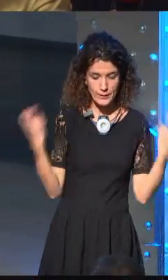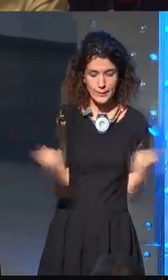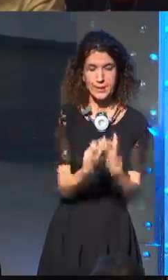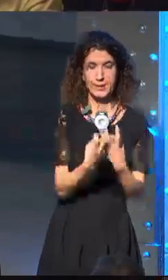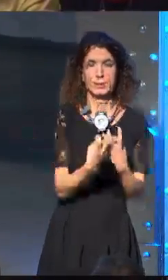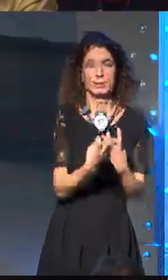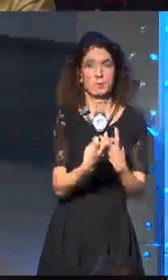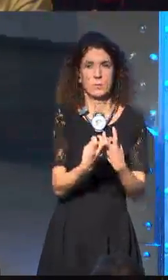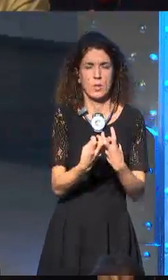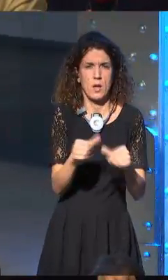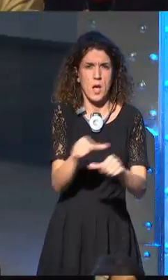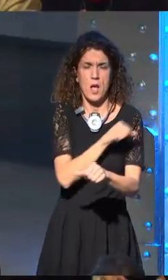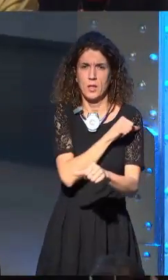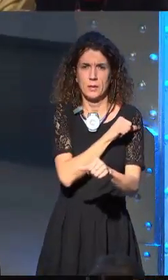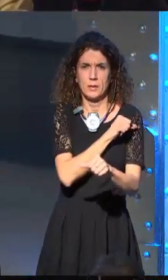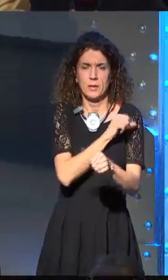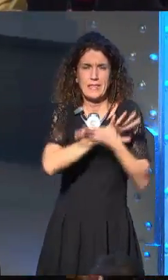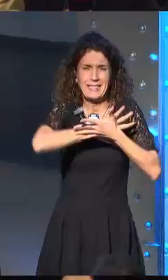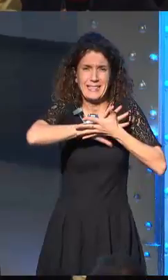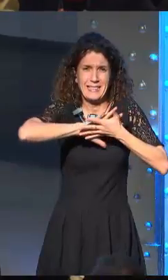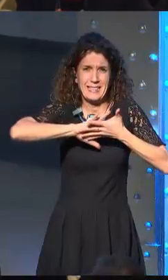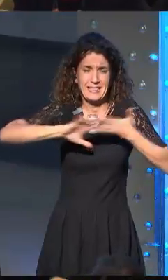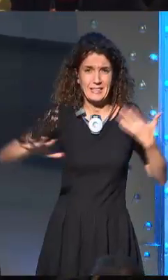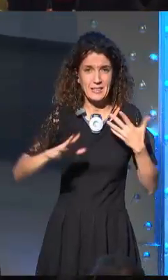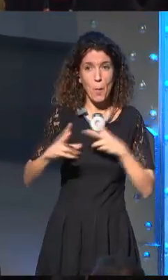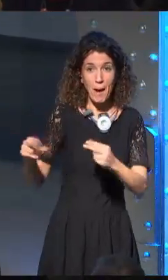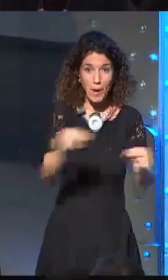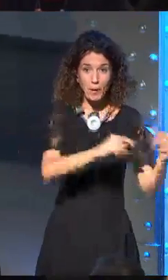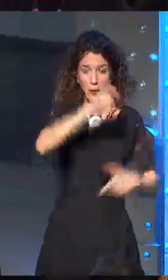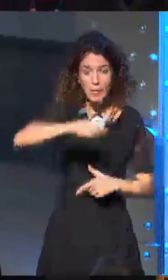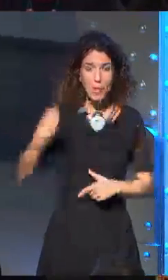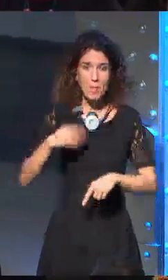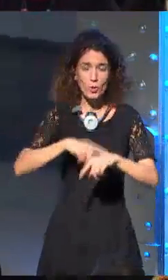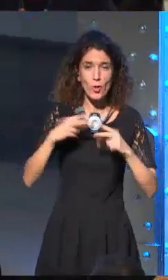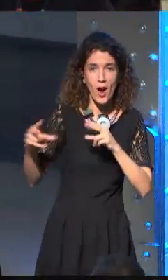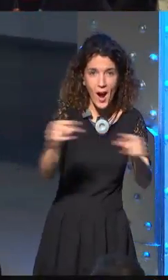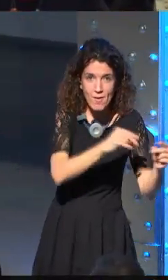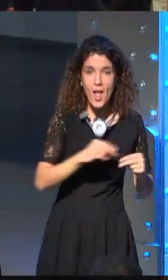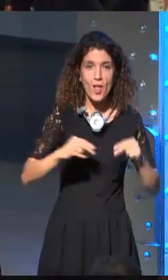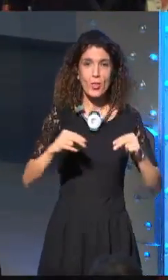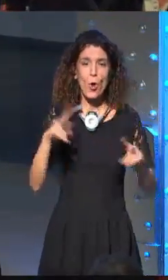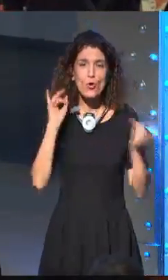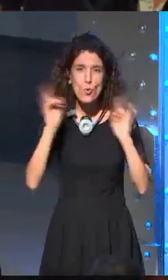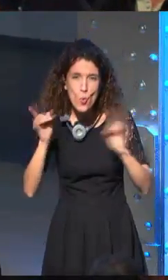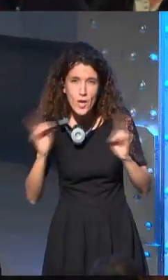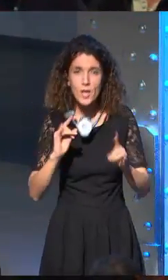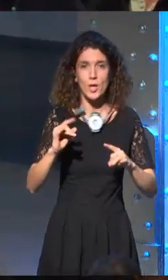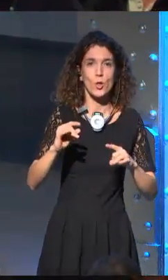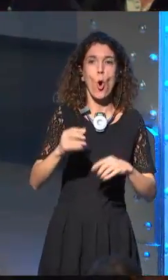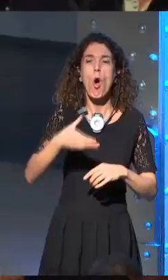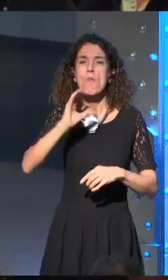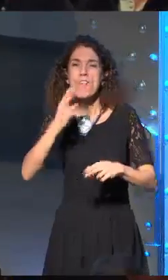haven't seen for so long, the chatter of many people talking together, the clink of silverware, the swish of wine in a